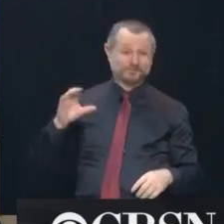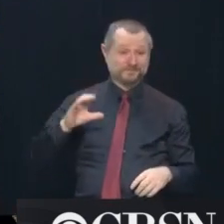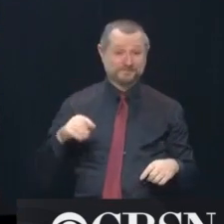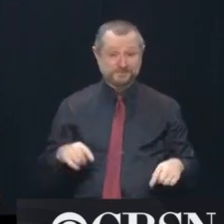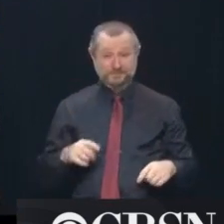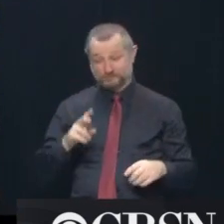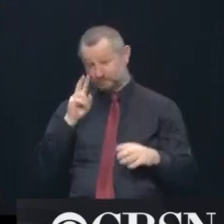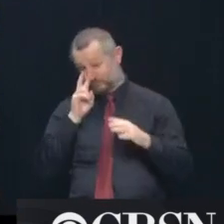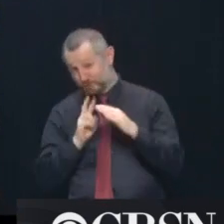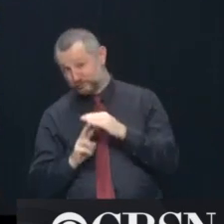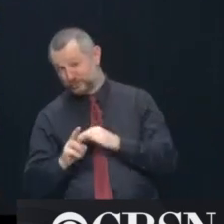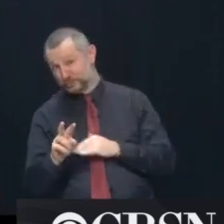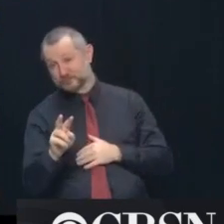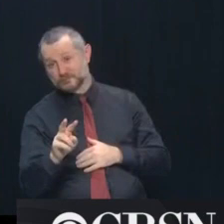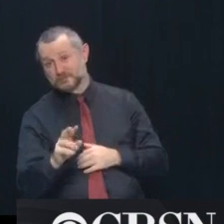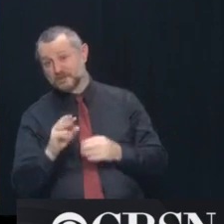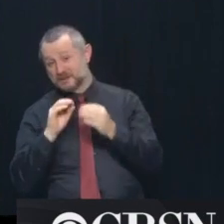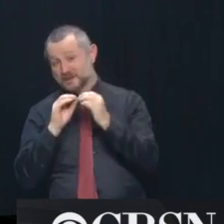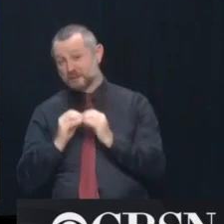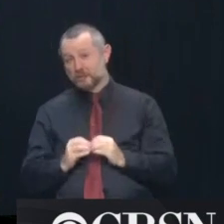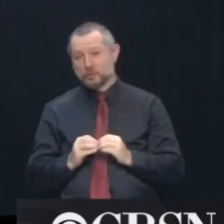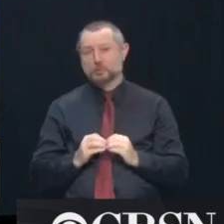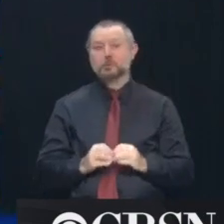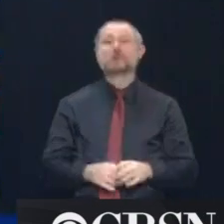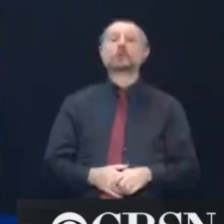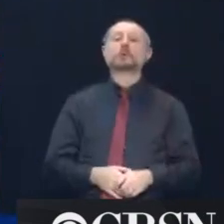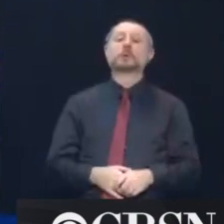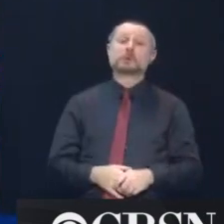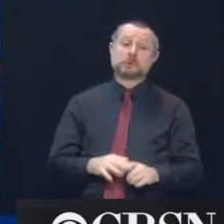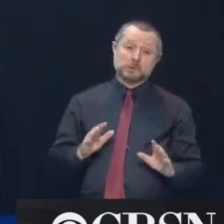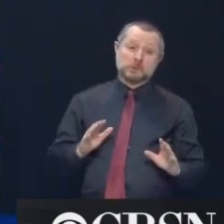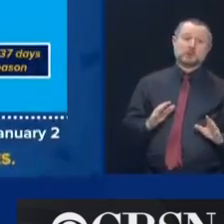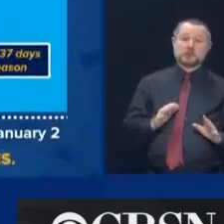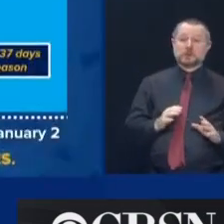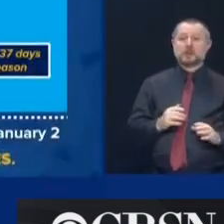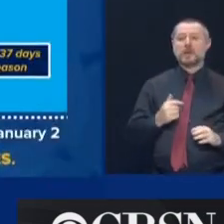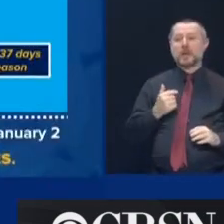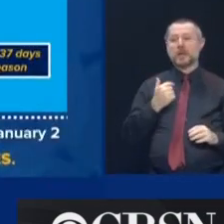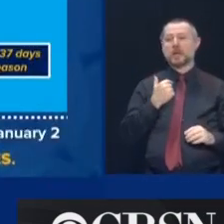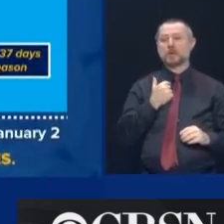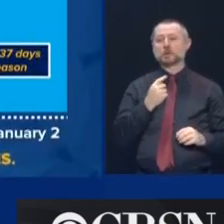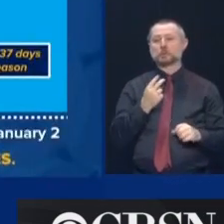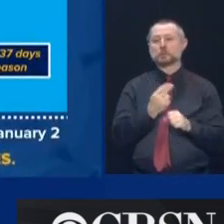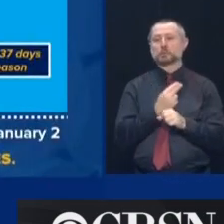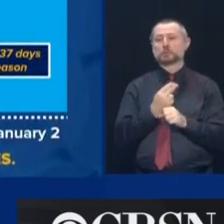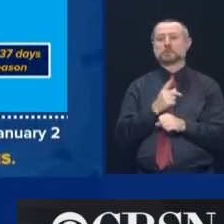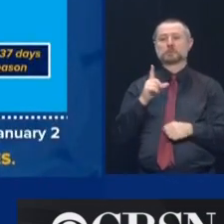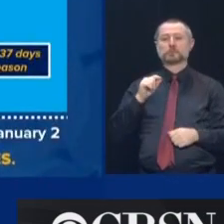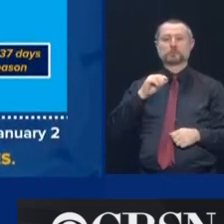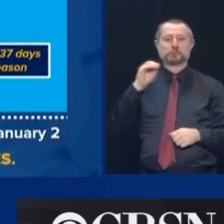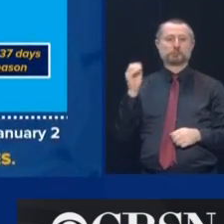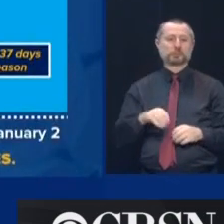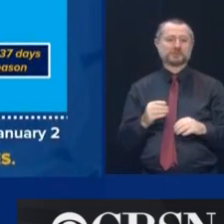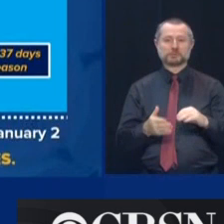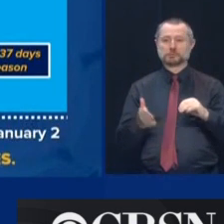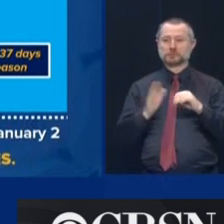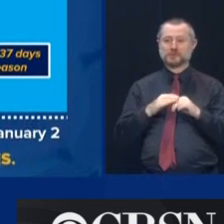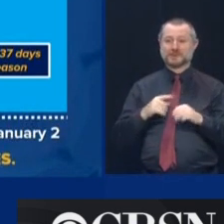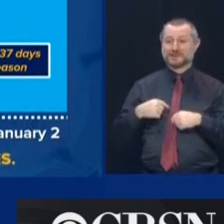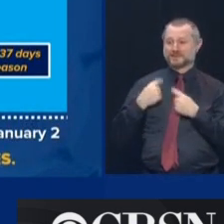projected rate, assuming a 20% increase to the current